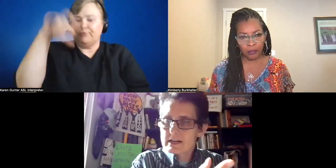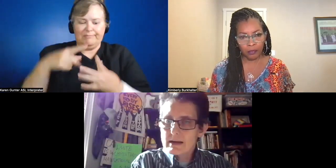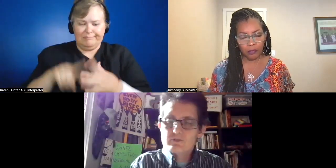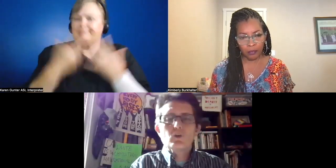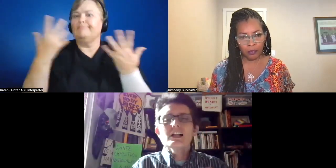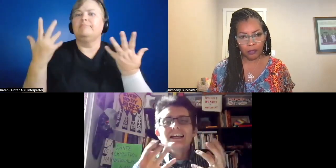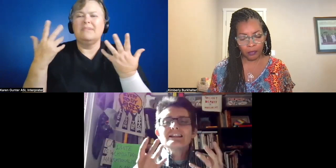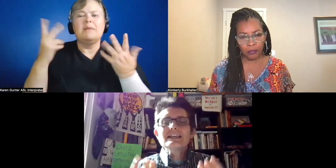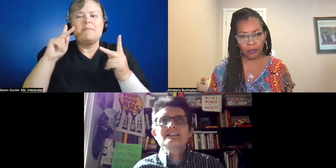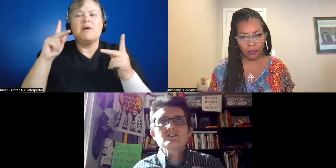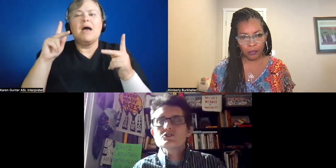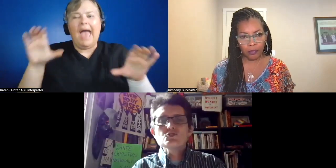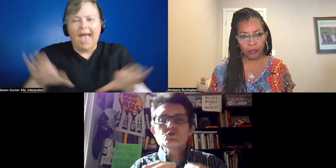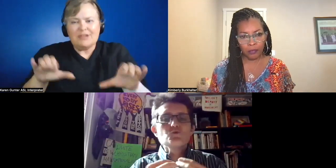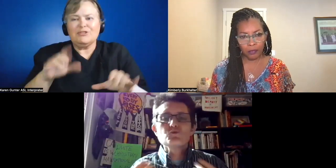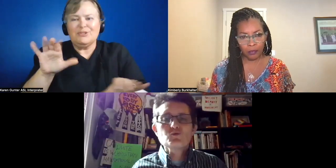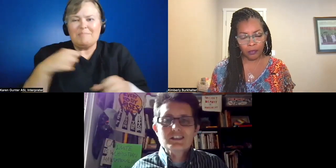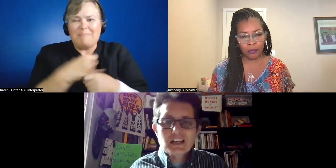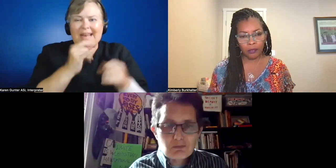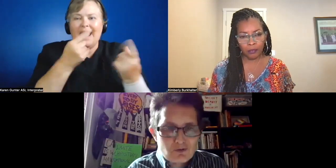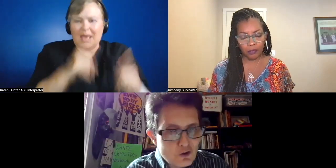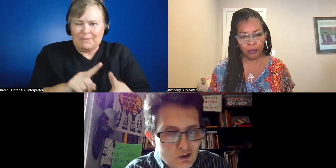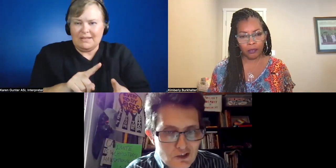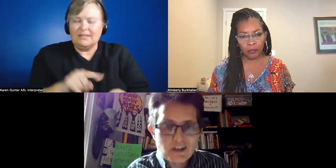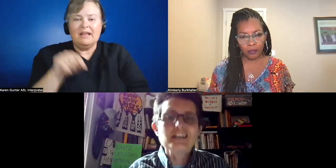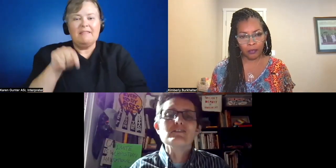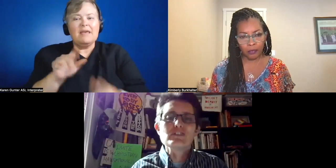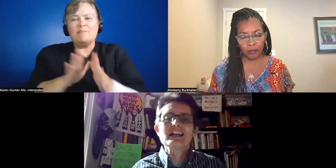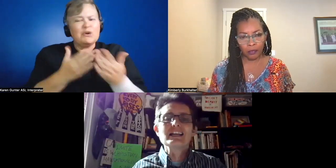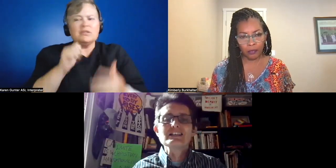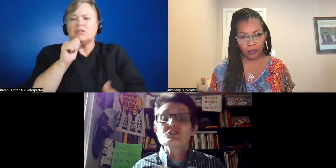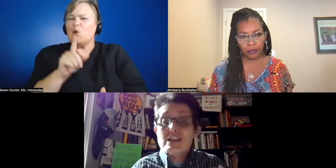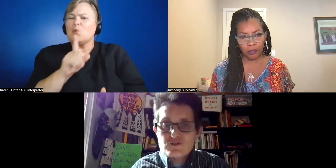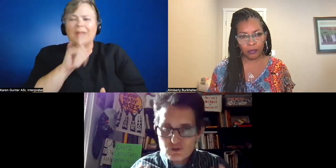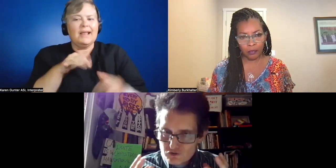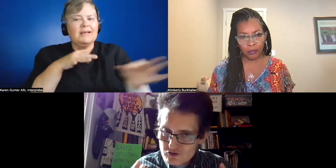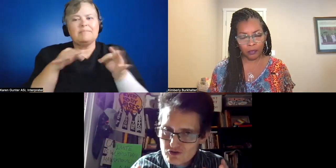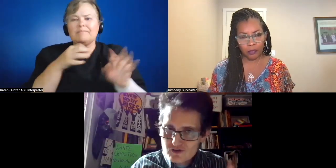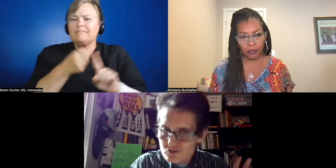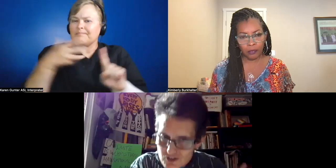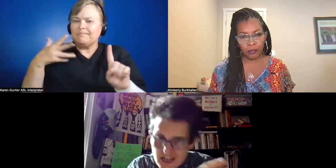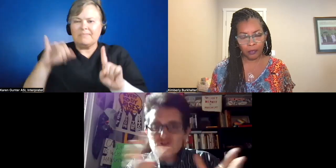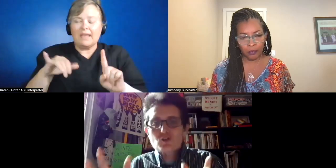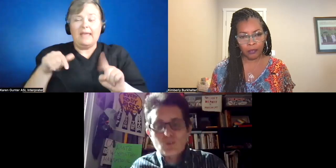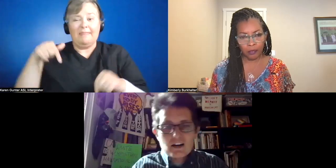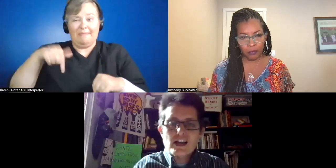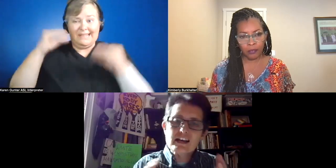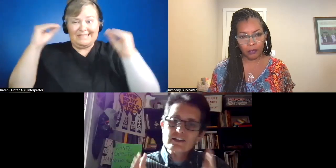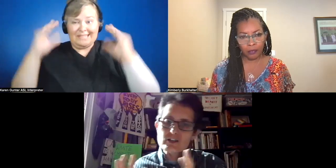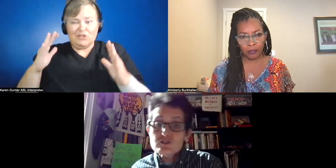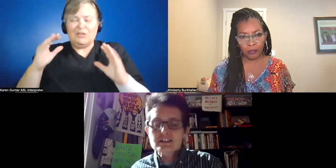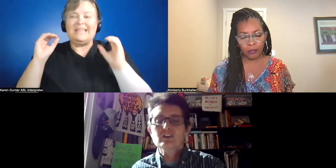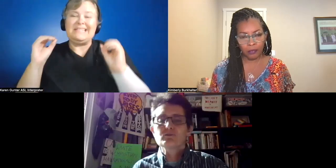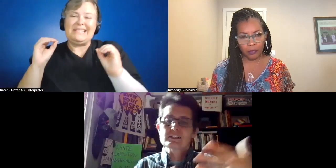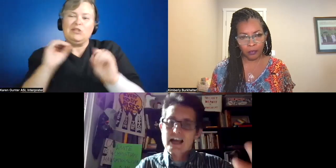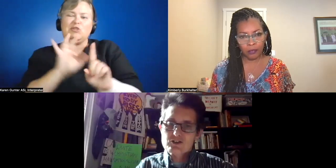actually made it happen. So it doesn't do, these textbooks don't really do any of that, and these teachers teach around that, and